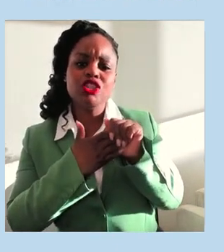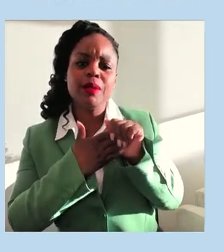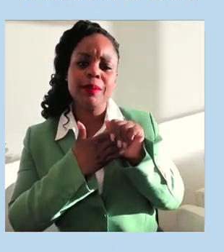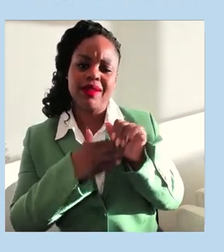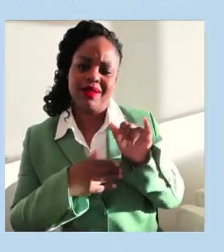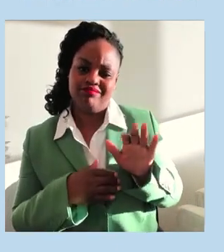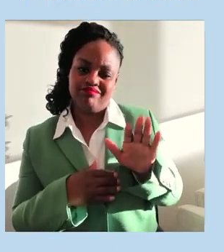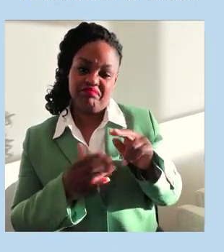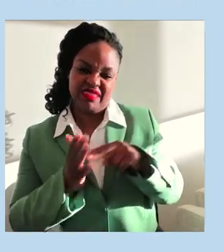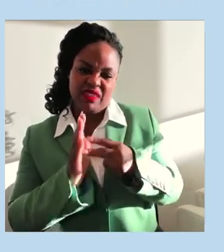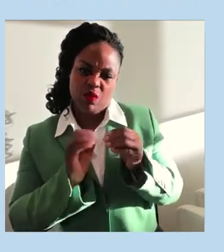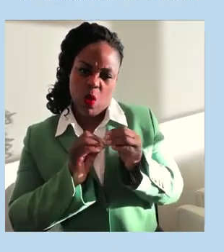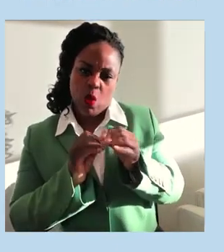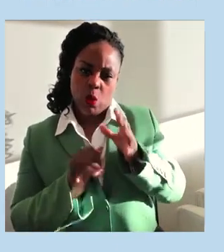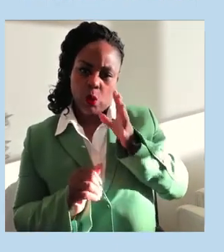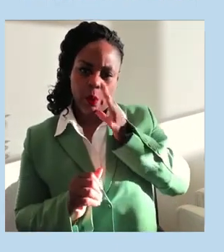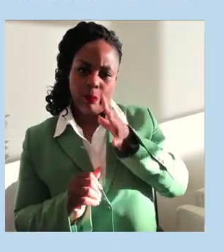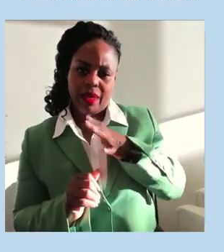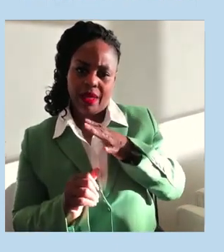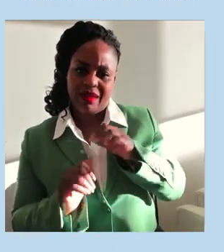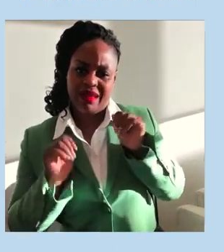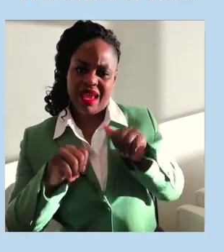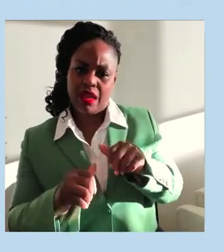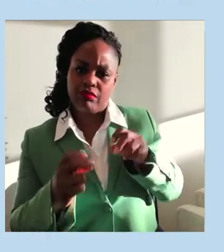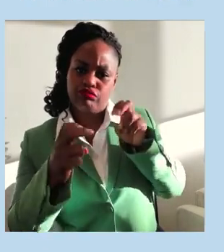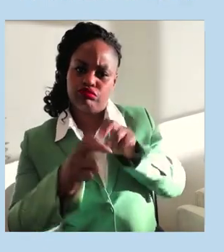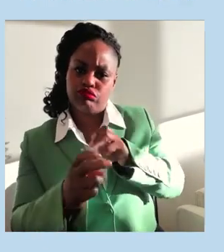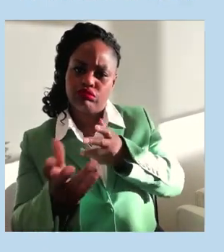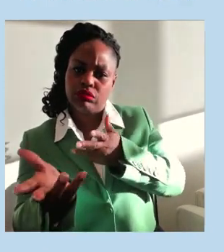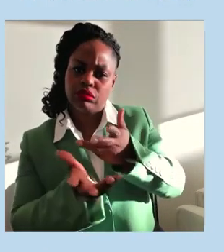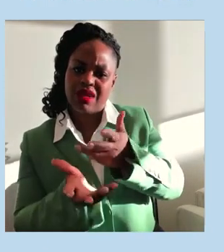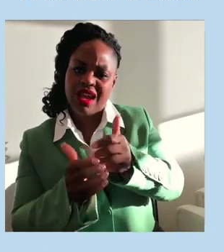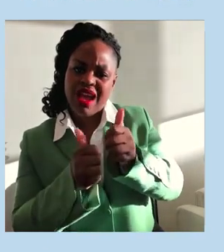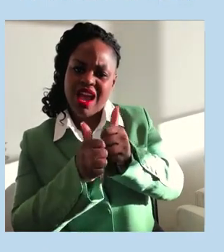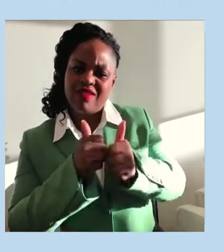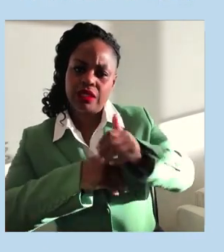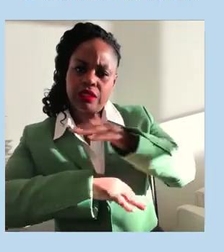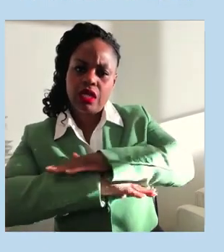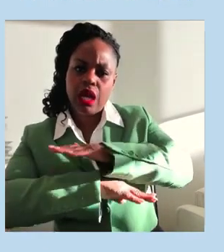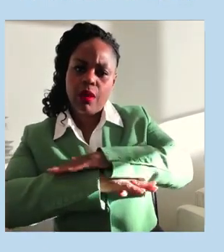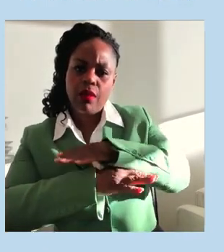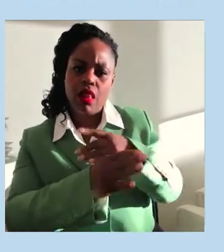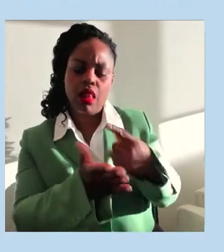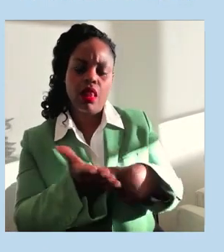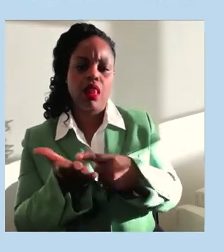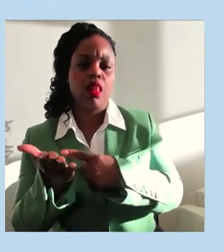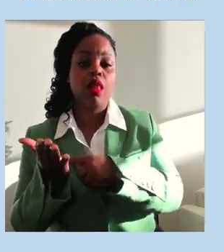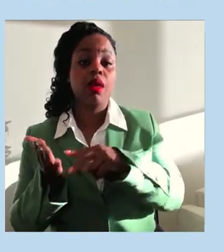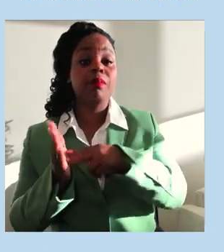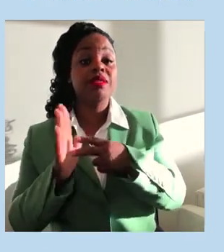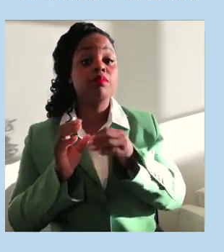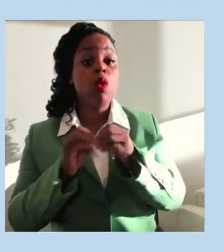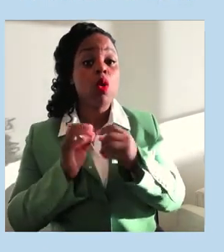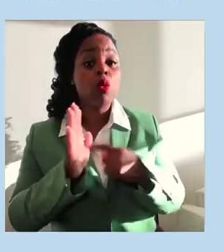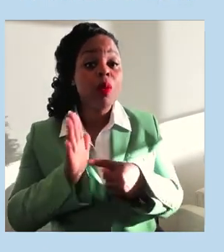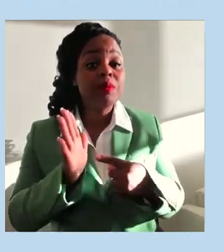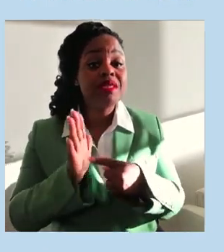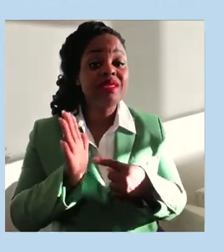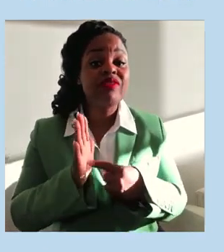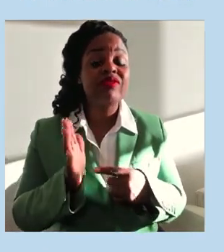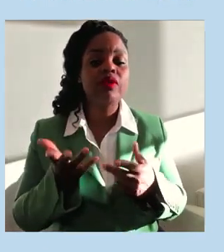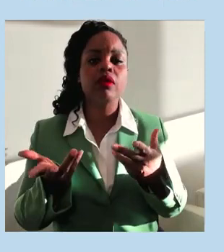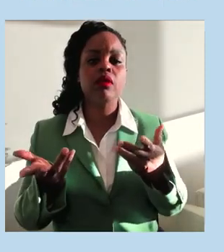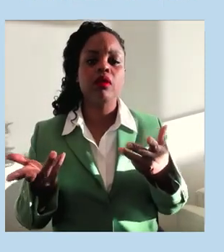it's a global, universal struggle to ensure greater representation, and giving young women leaders the tools to take that